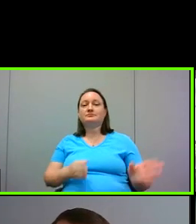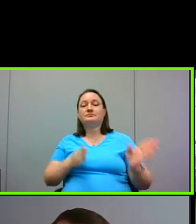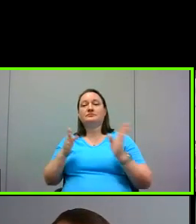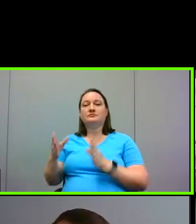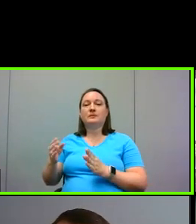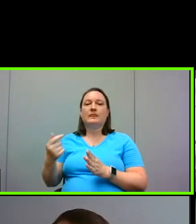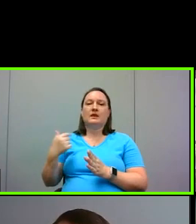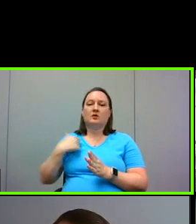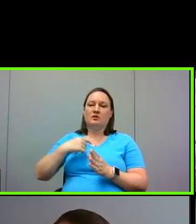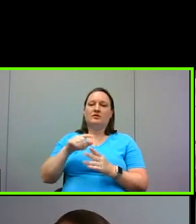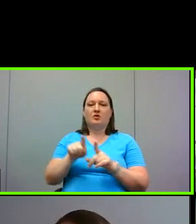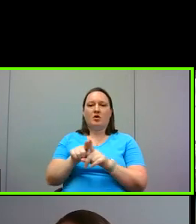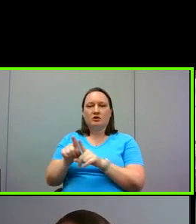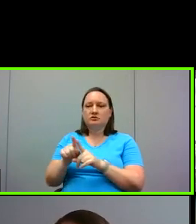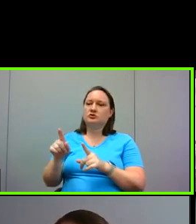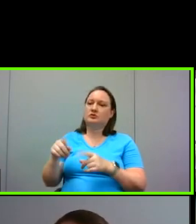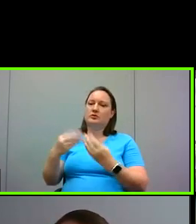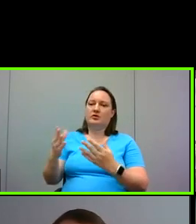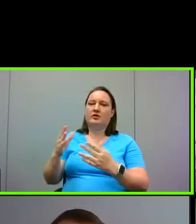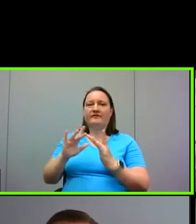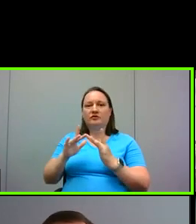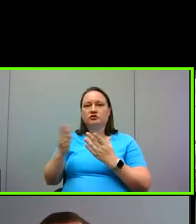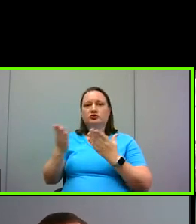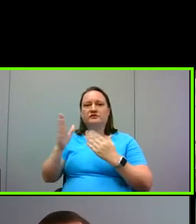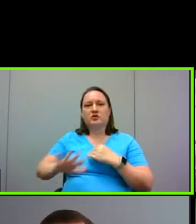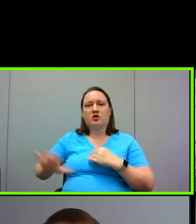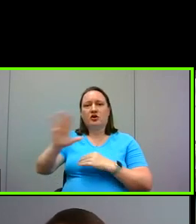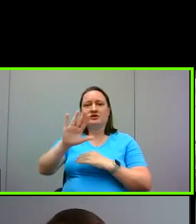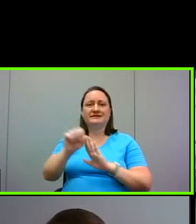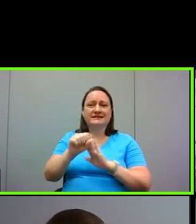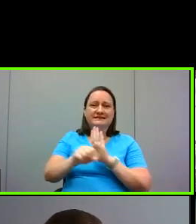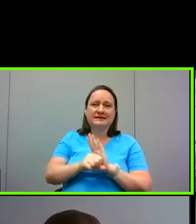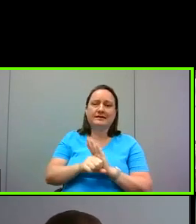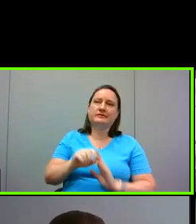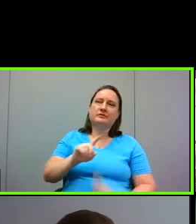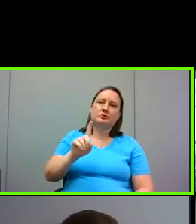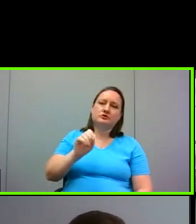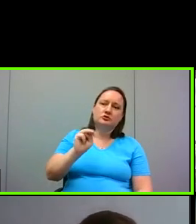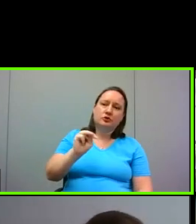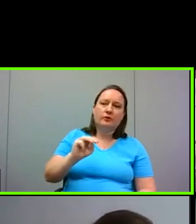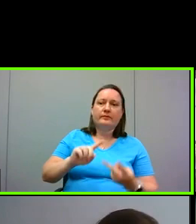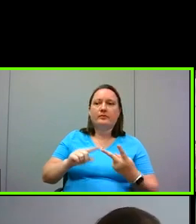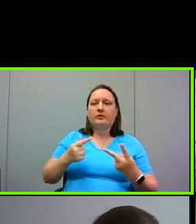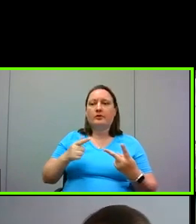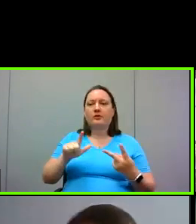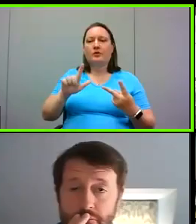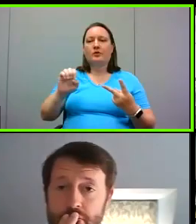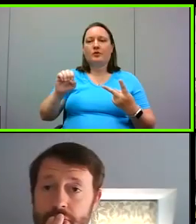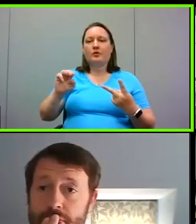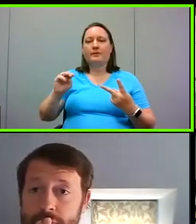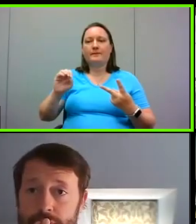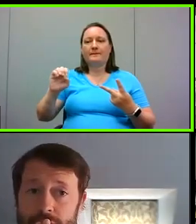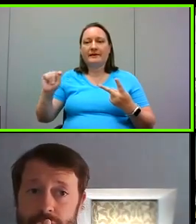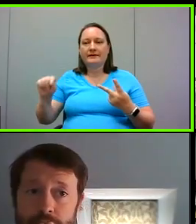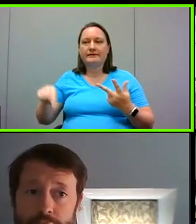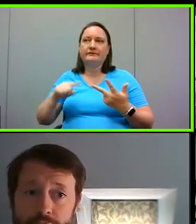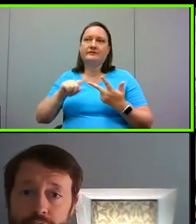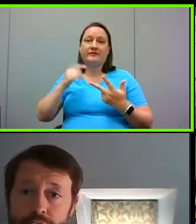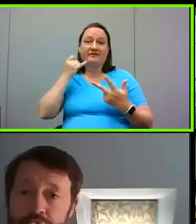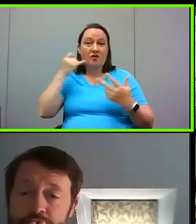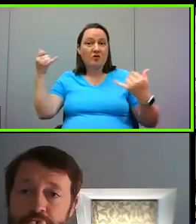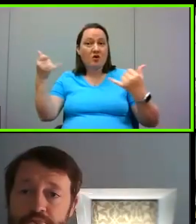across the state, whether that's been through Zoom meetings or Google Meets or even phone calls. We also